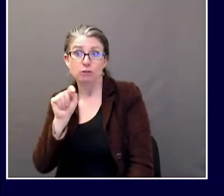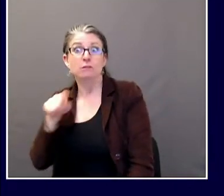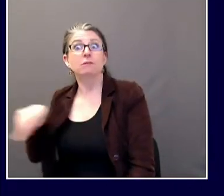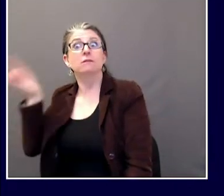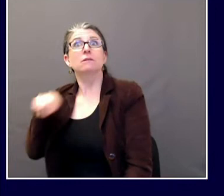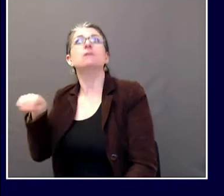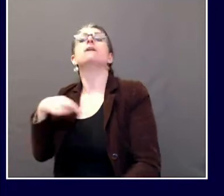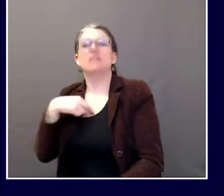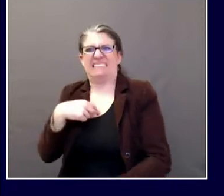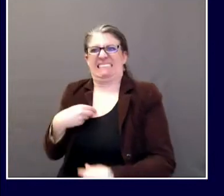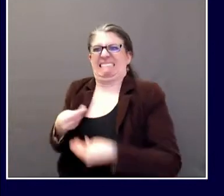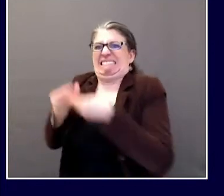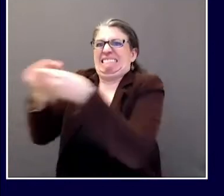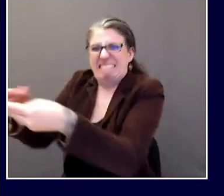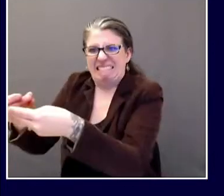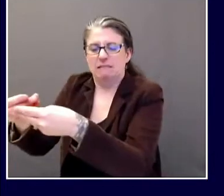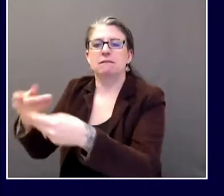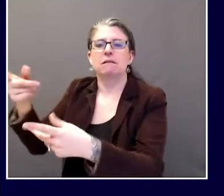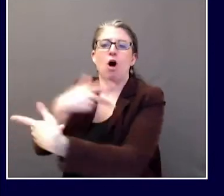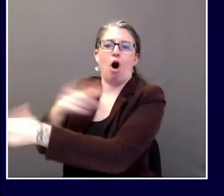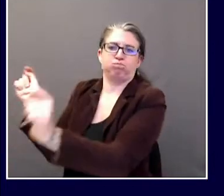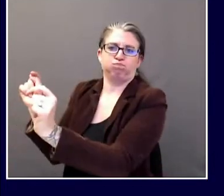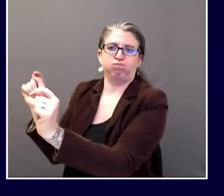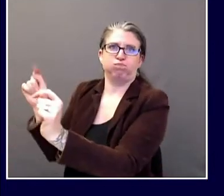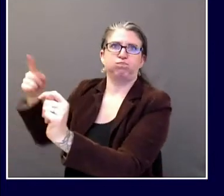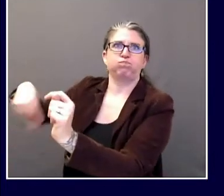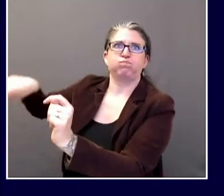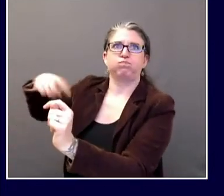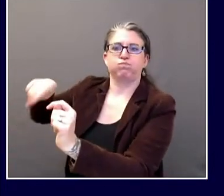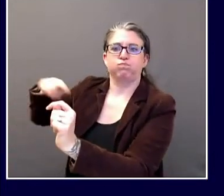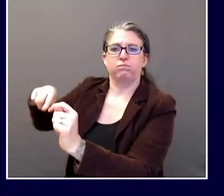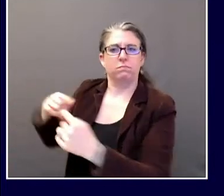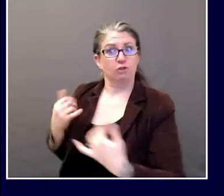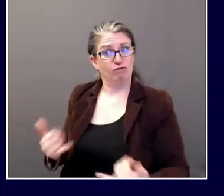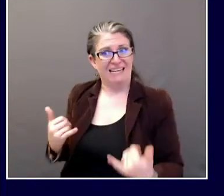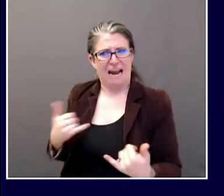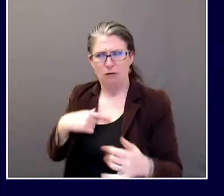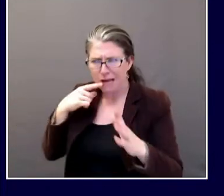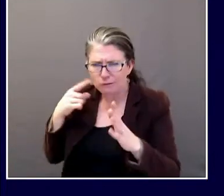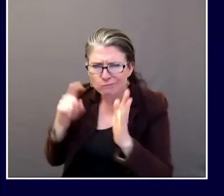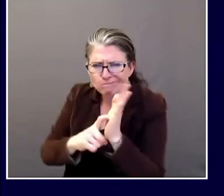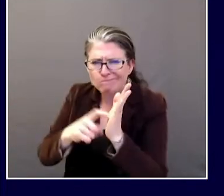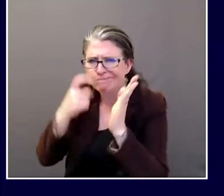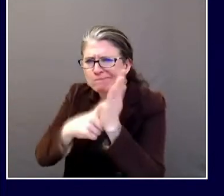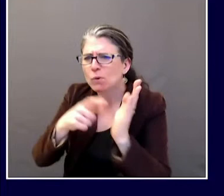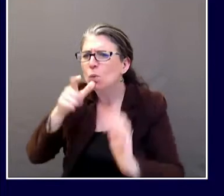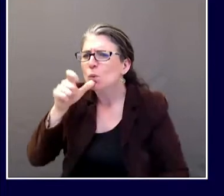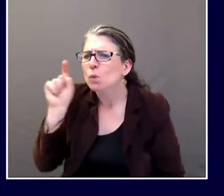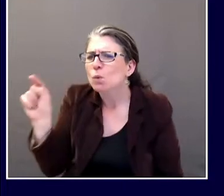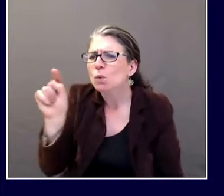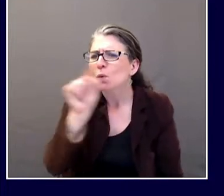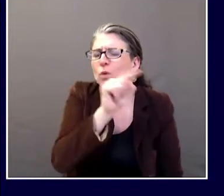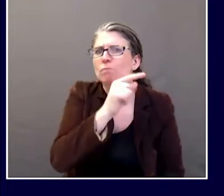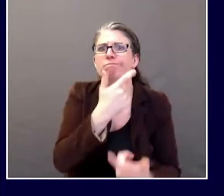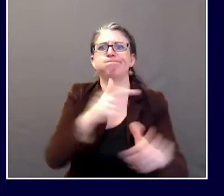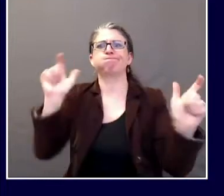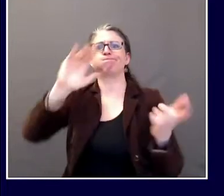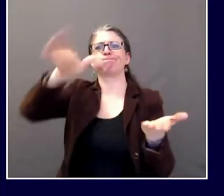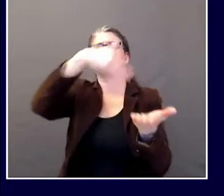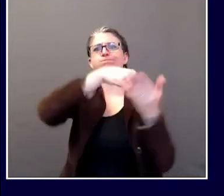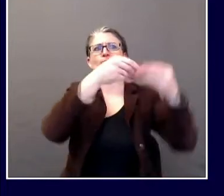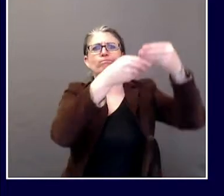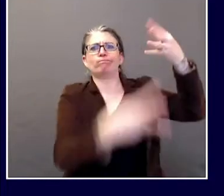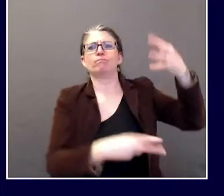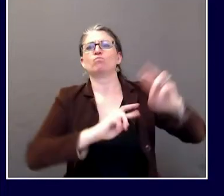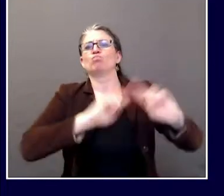Right, and it can be pretty confusing to navigate between all of this. So do you have a message for those 70 or older or their caregivers who